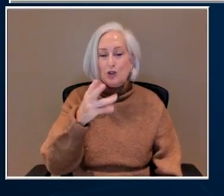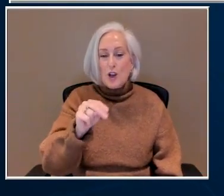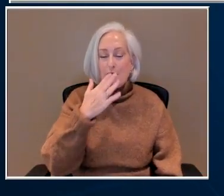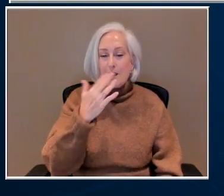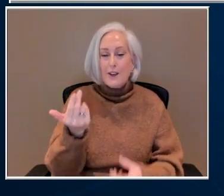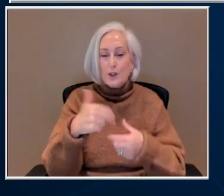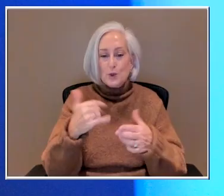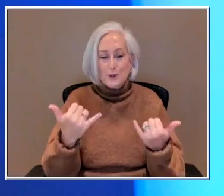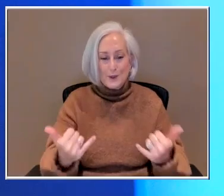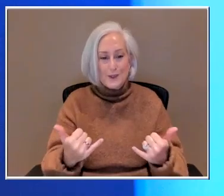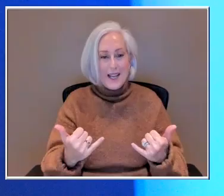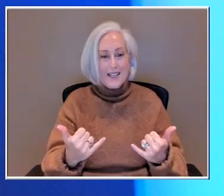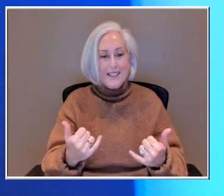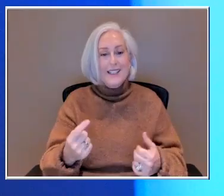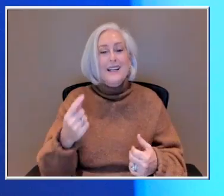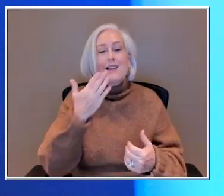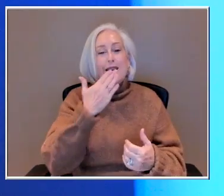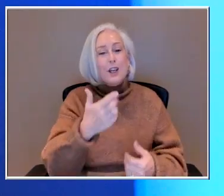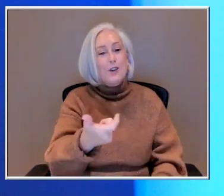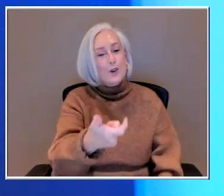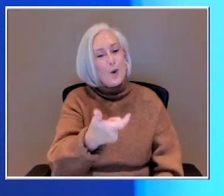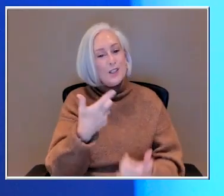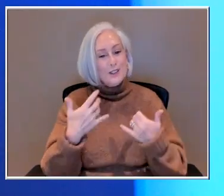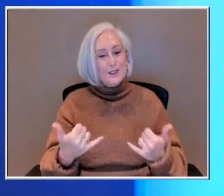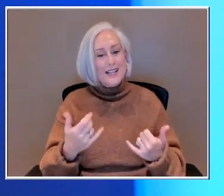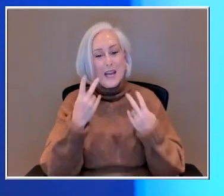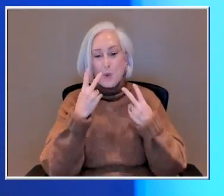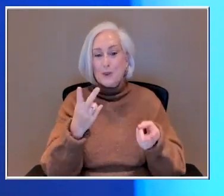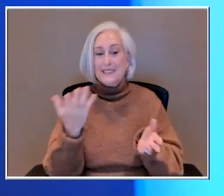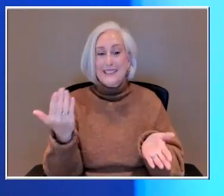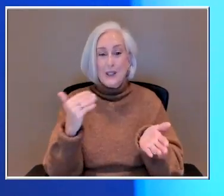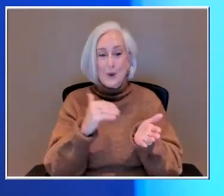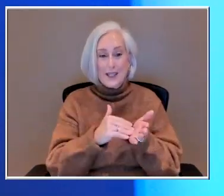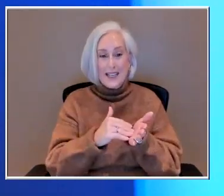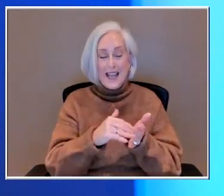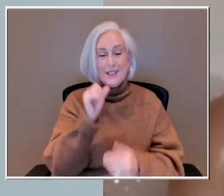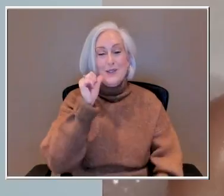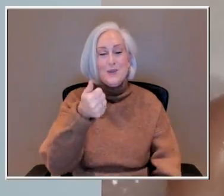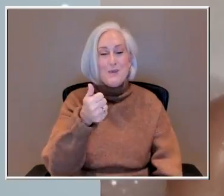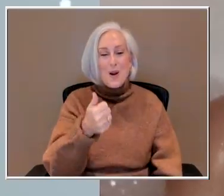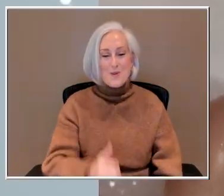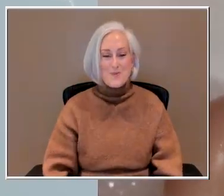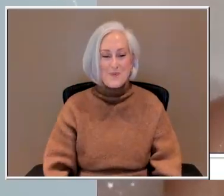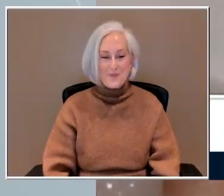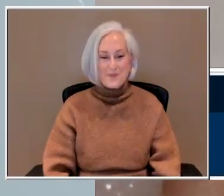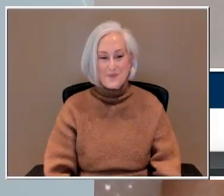always, thank our viewers for joining us, and we will see you back here tomorrow.